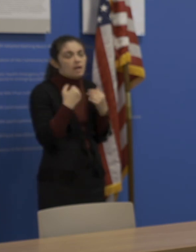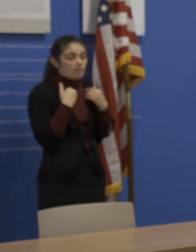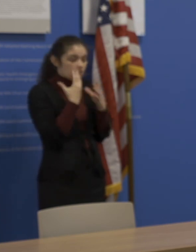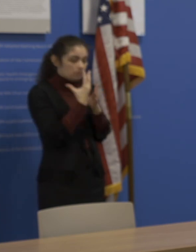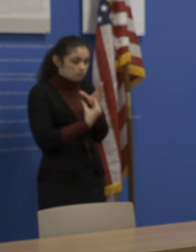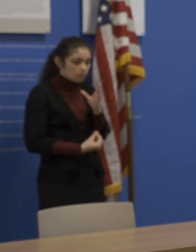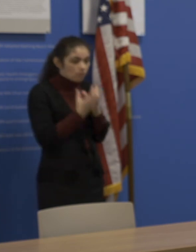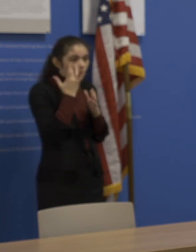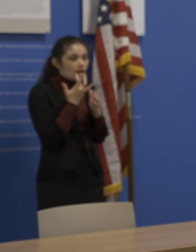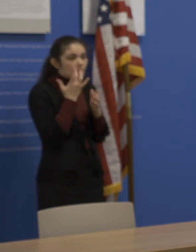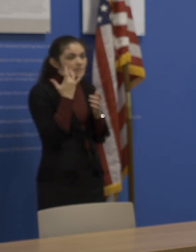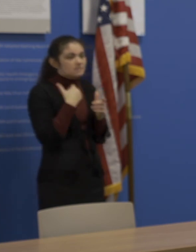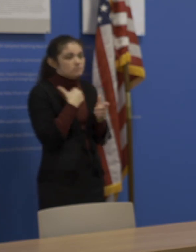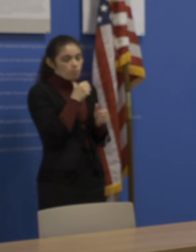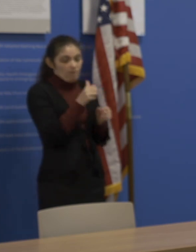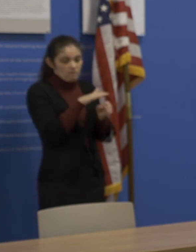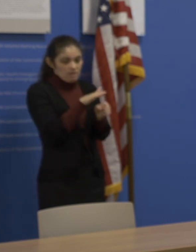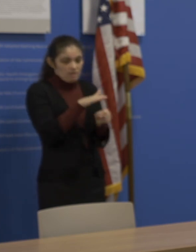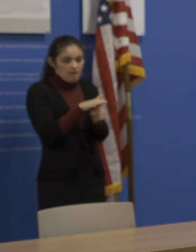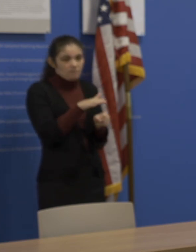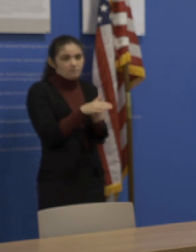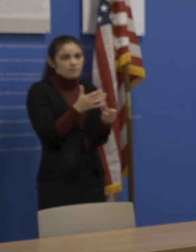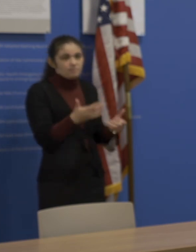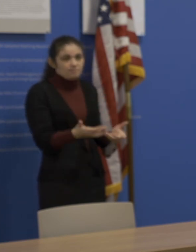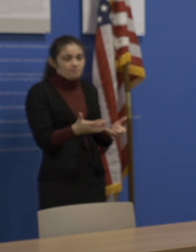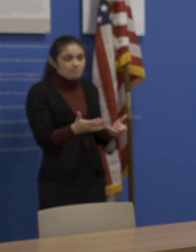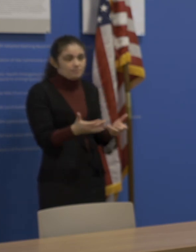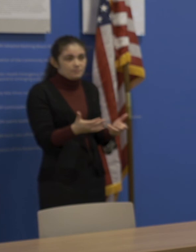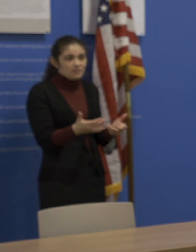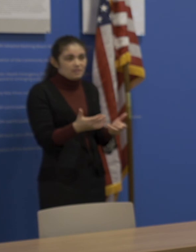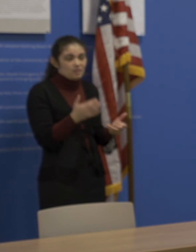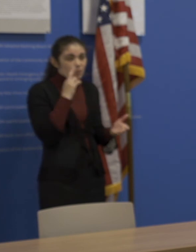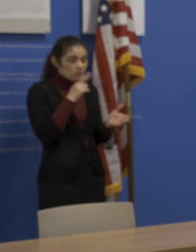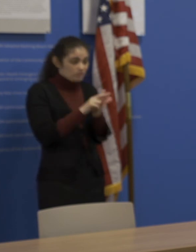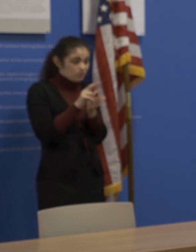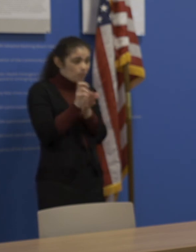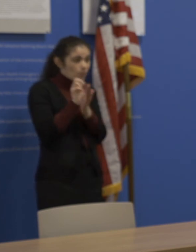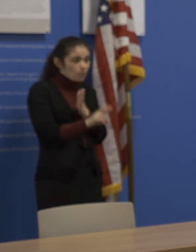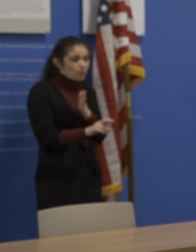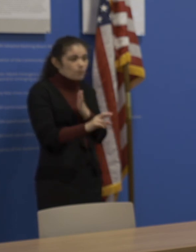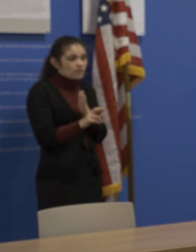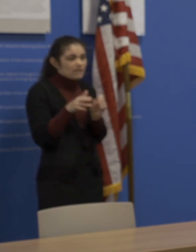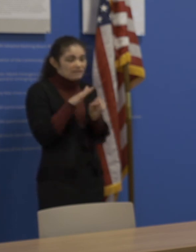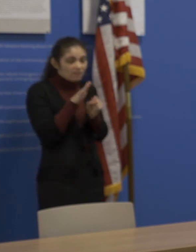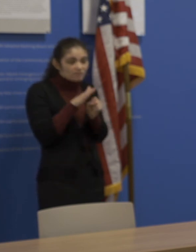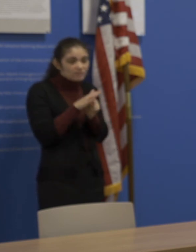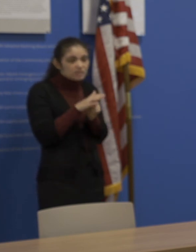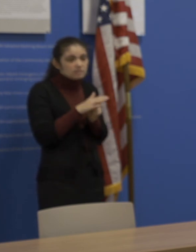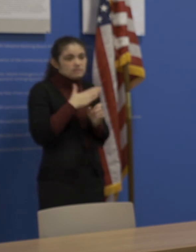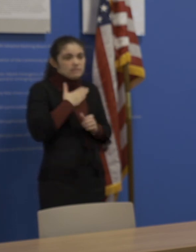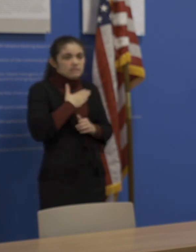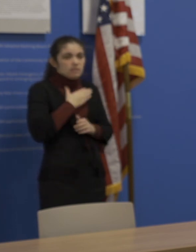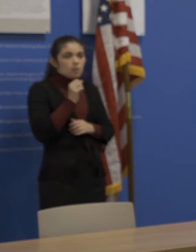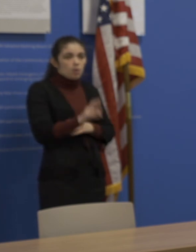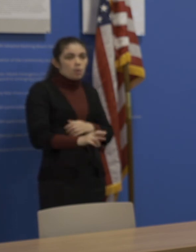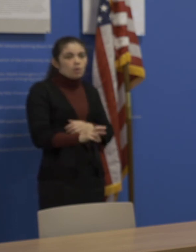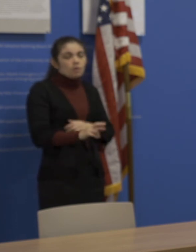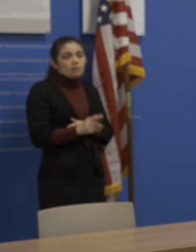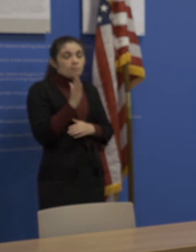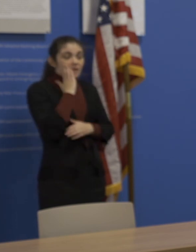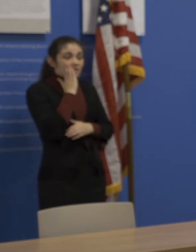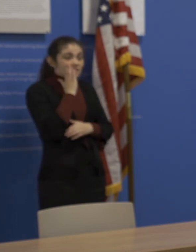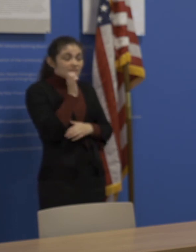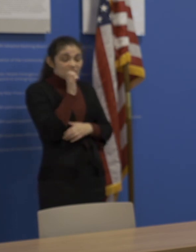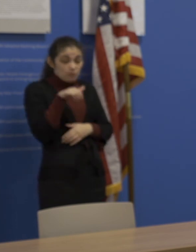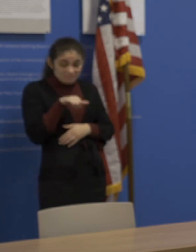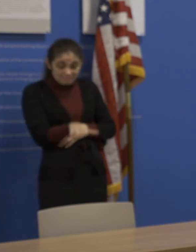of life in this community because we don't have enough resources, we don't have enough ventilators, we don't have enough beds. But if people don't